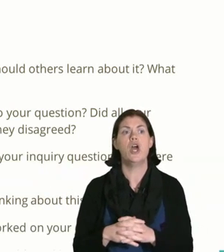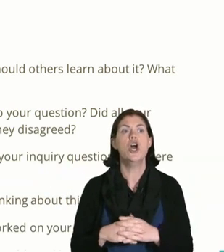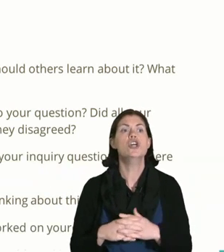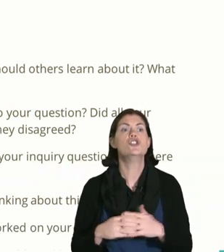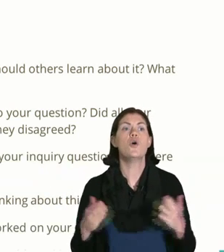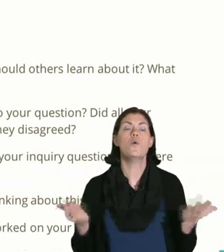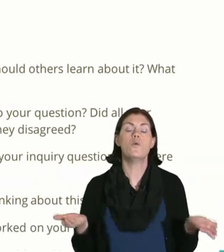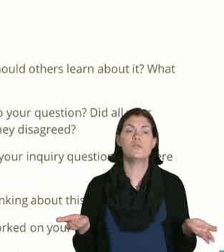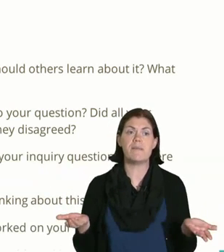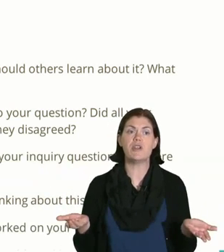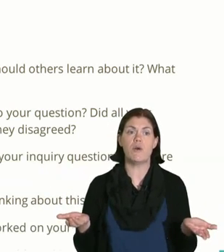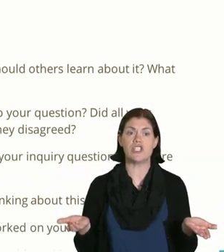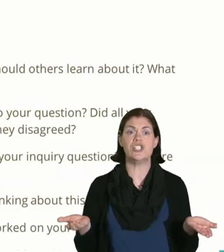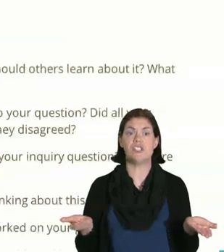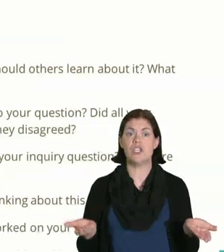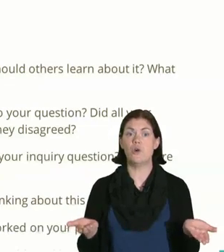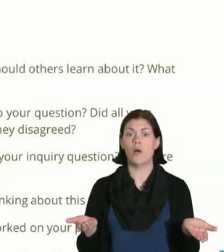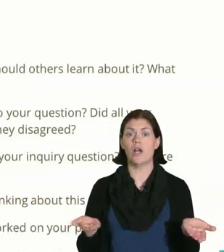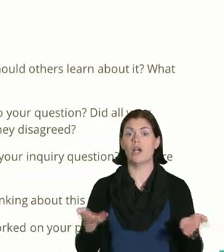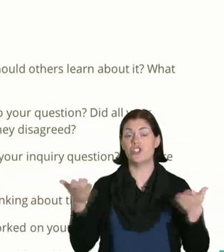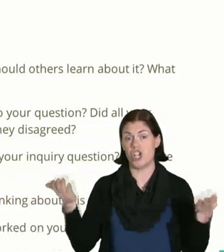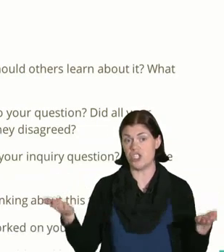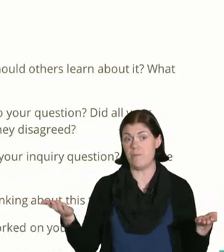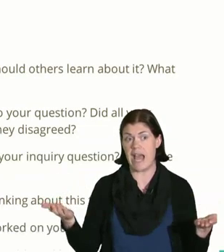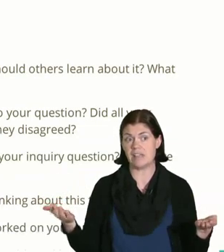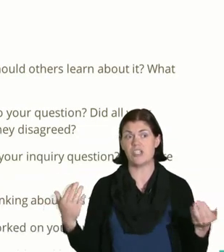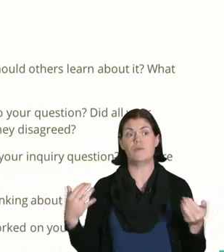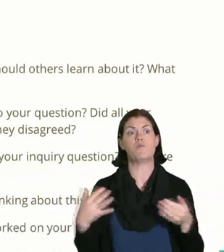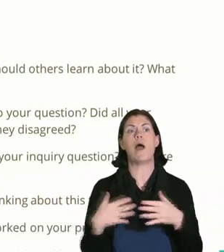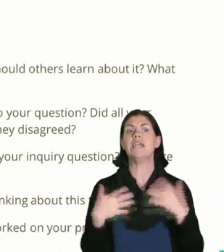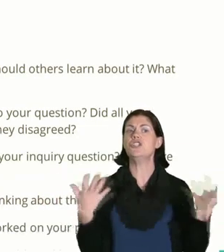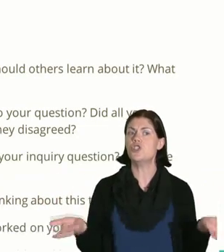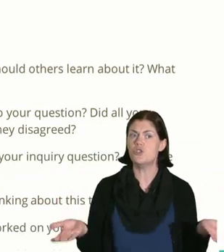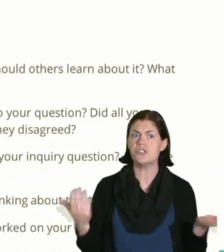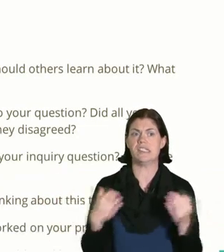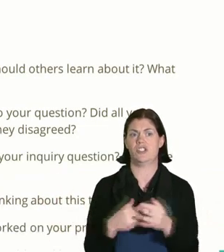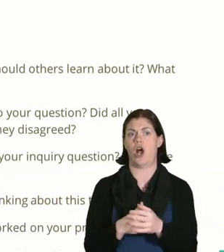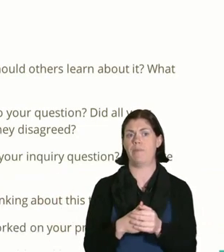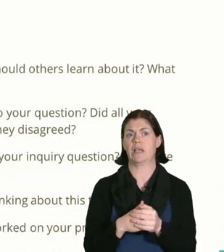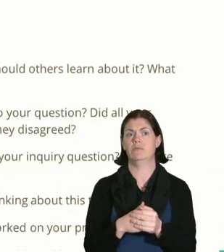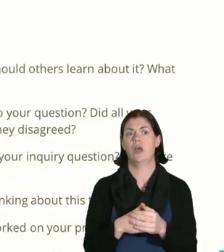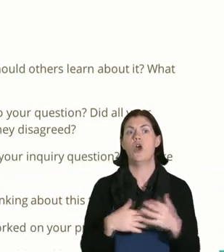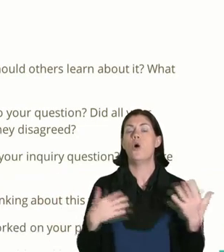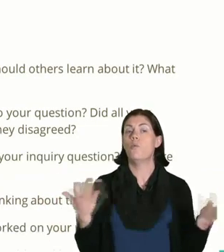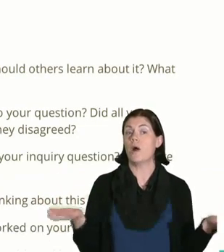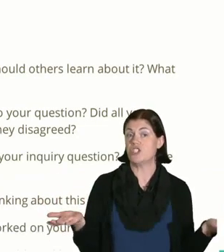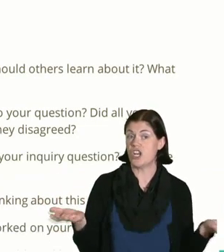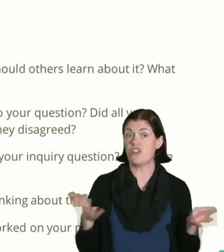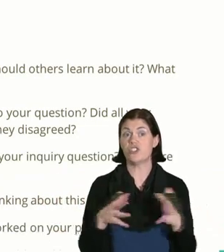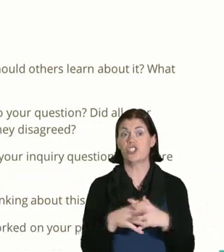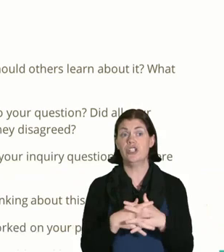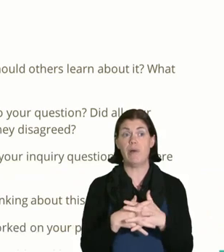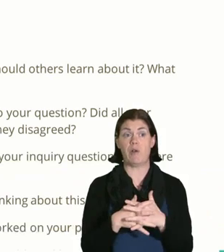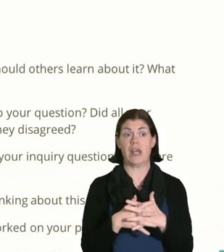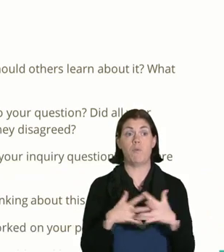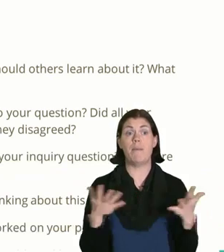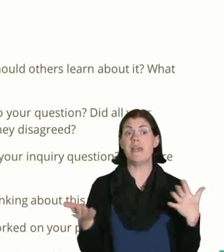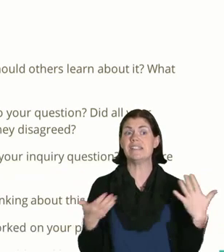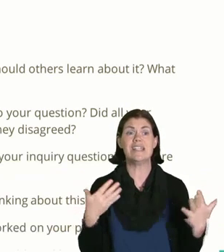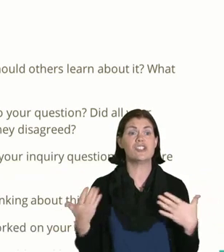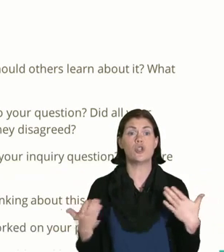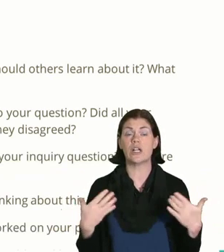right? So some of the questions that your judge may ask you is, why did you choose this topic? What should others learn about